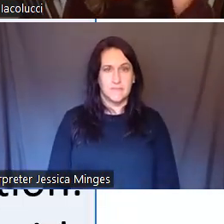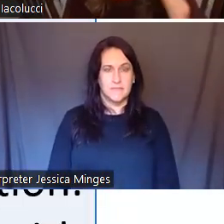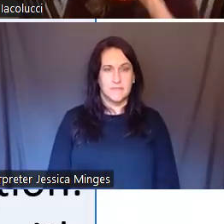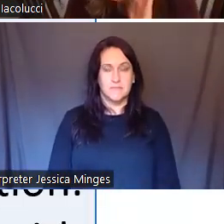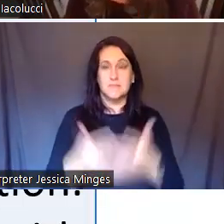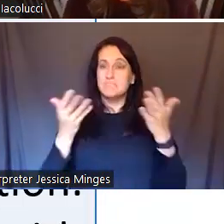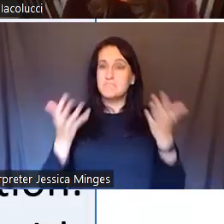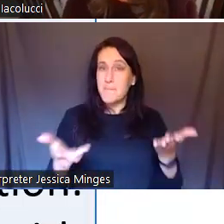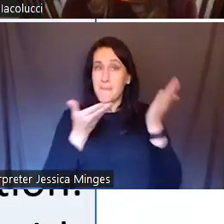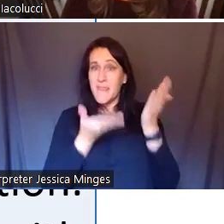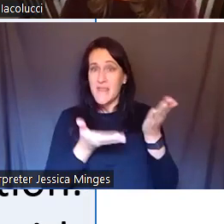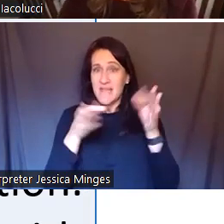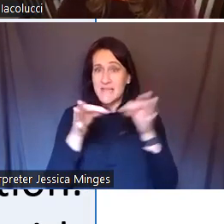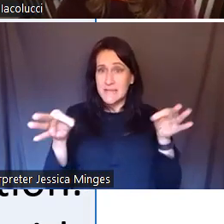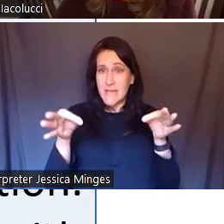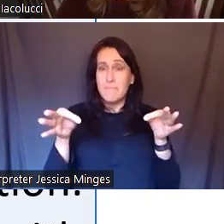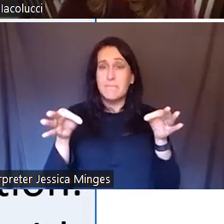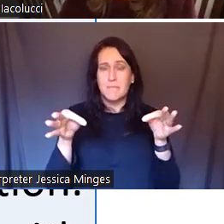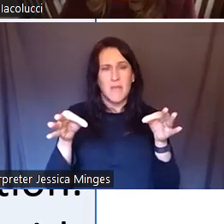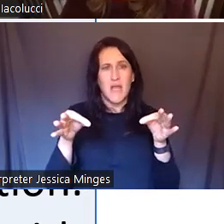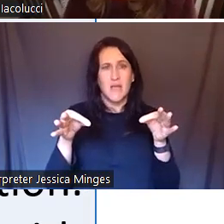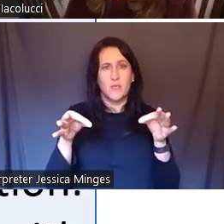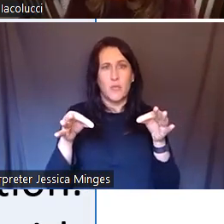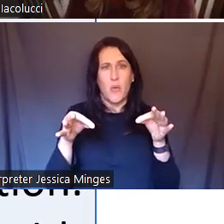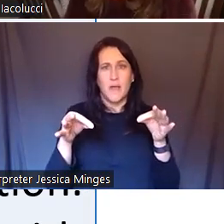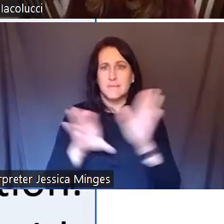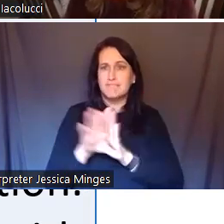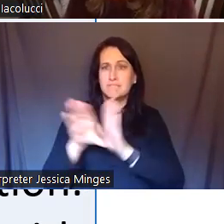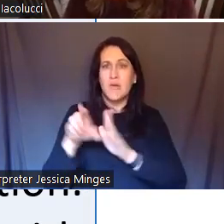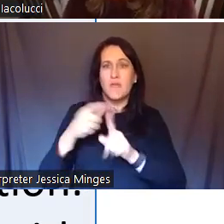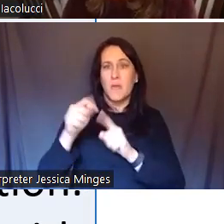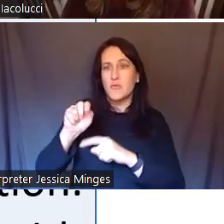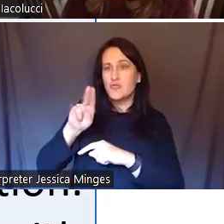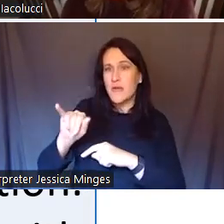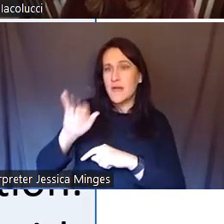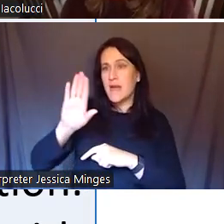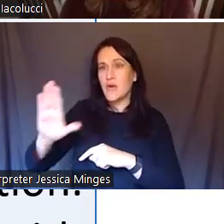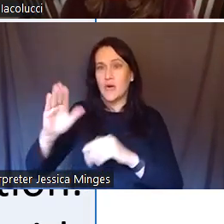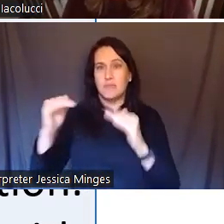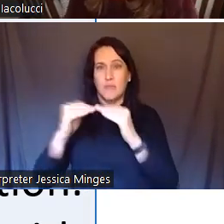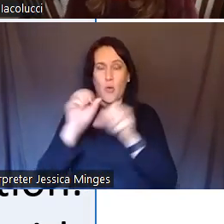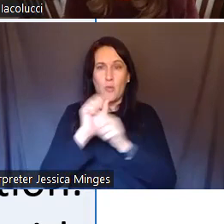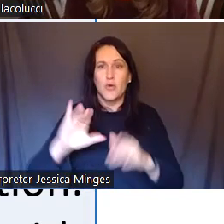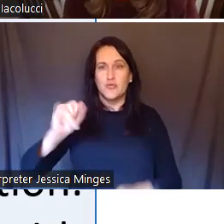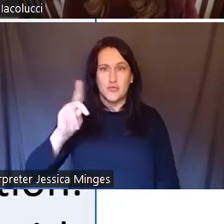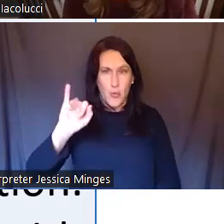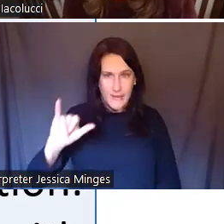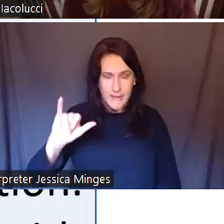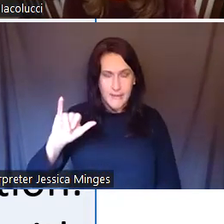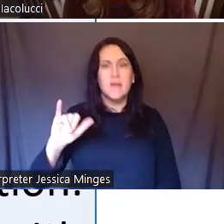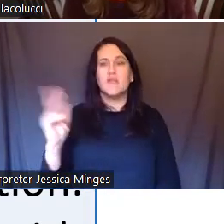So this is a statement that was compiled by Tony and her colleague Jody Prysak when they were creating